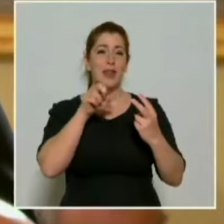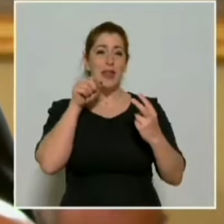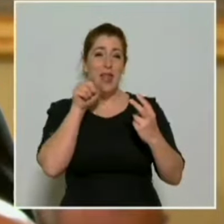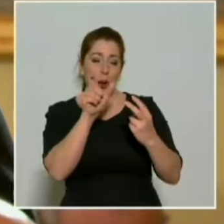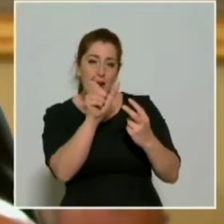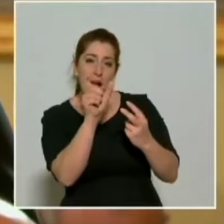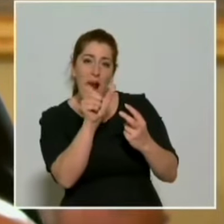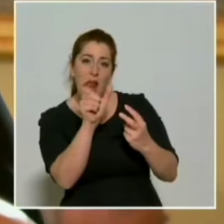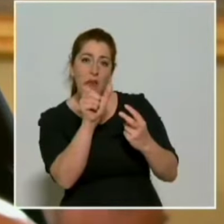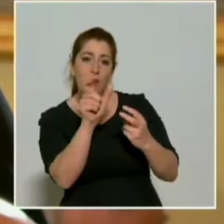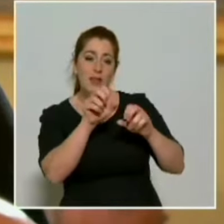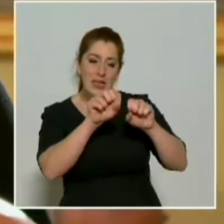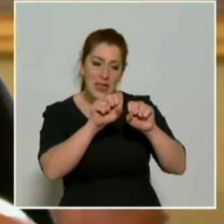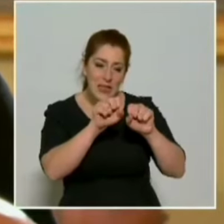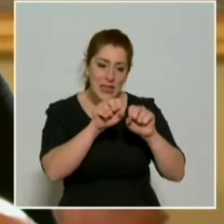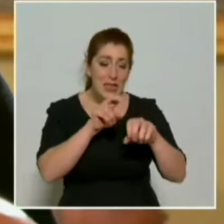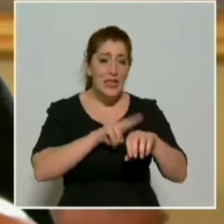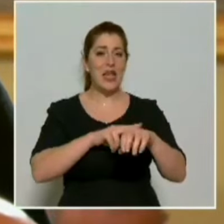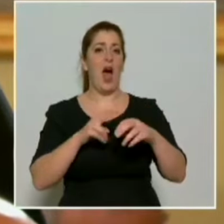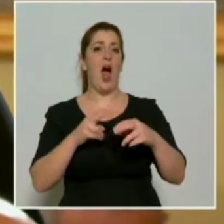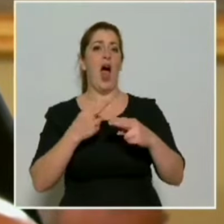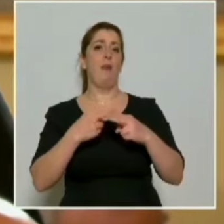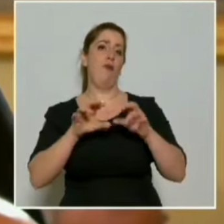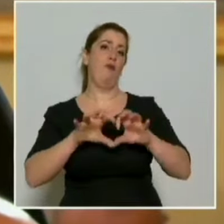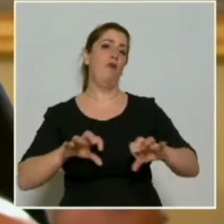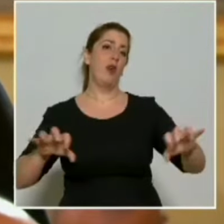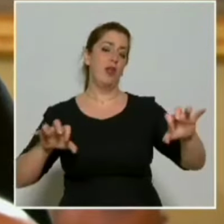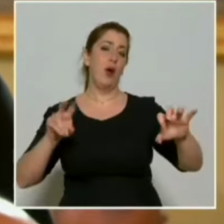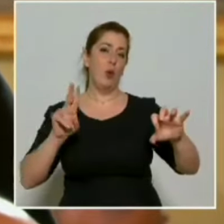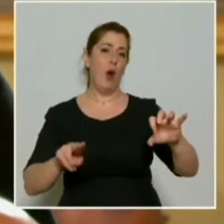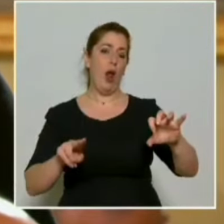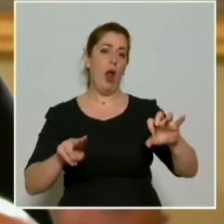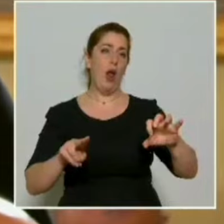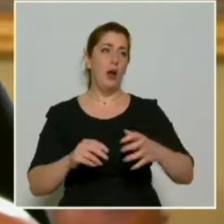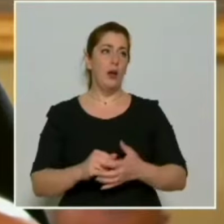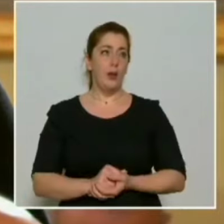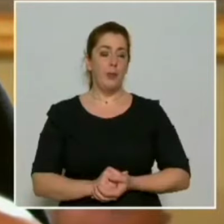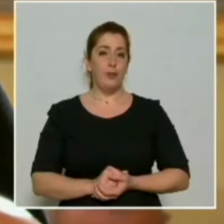bil-urdu ngħidu li hemm espressjoni li